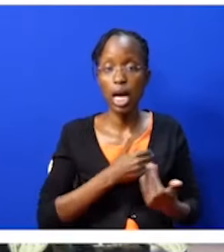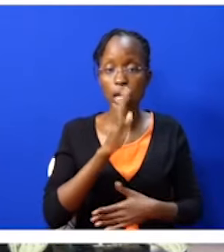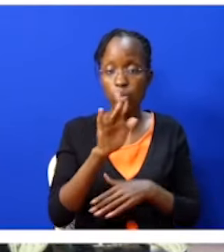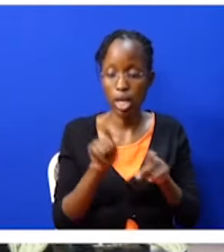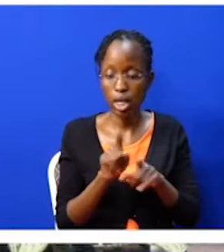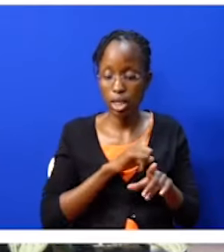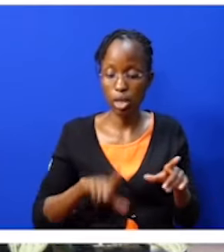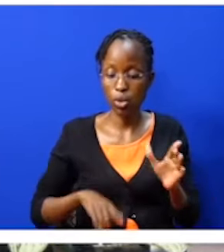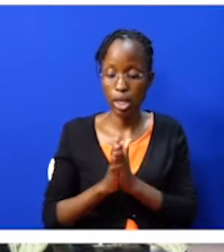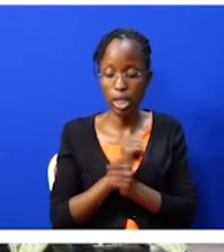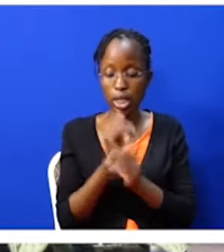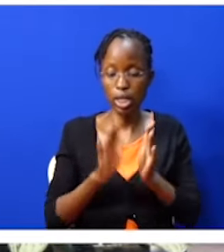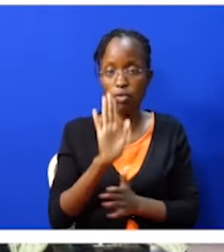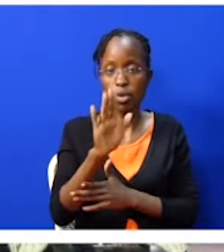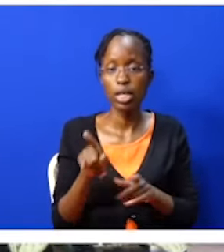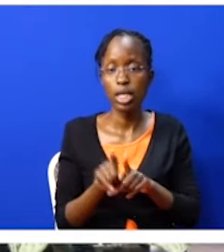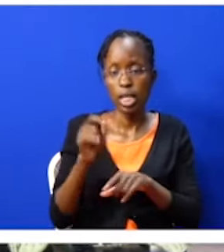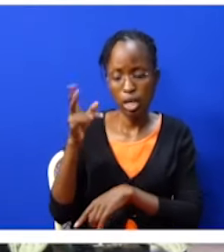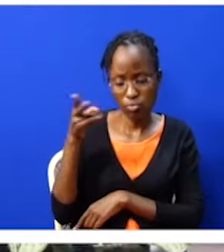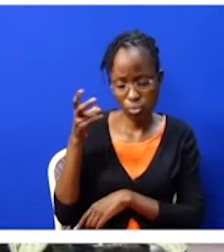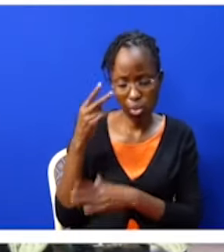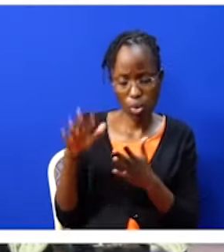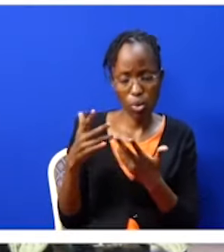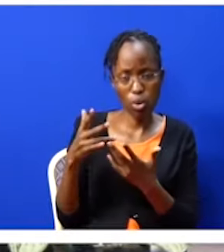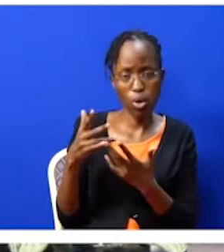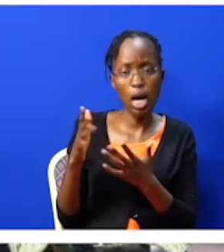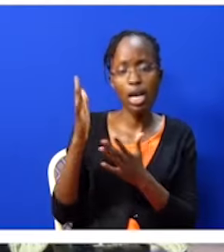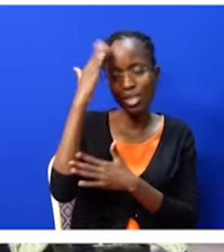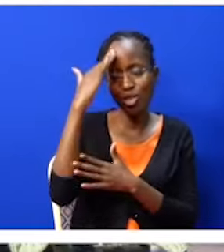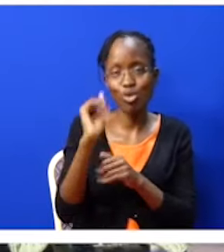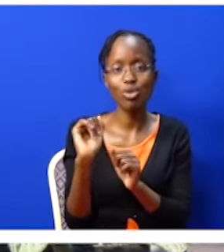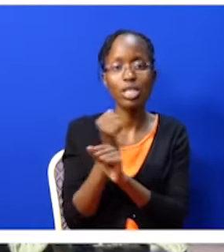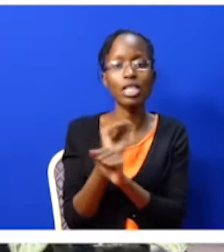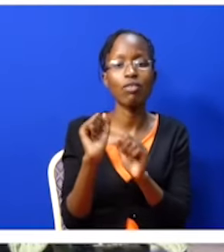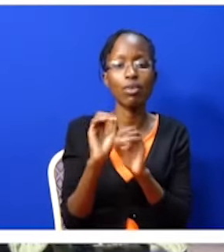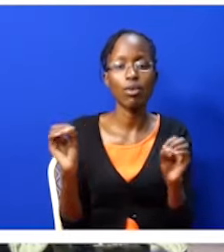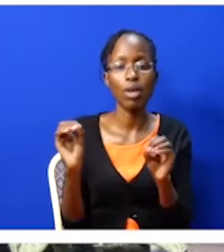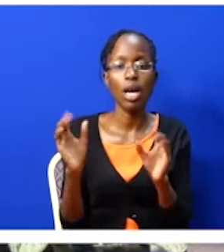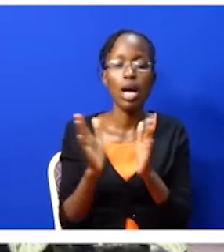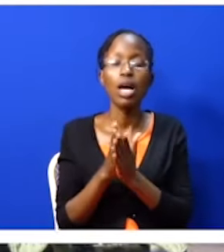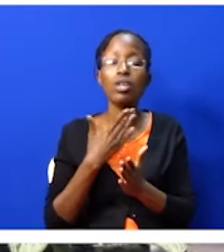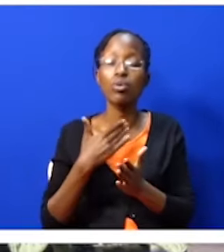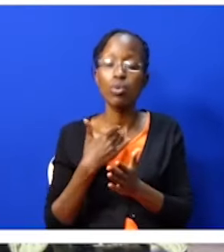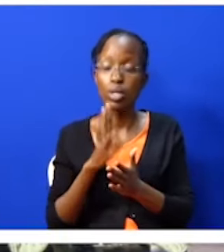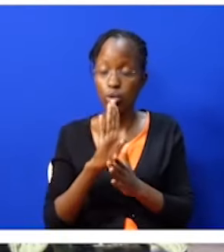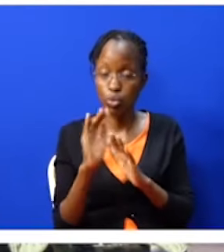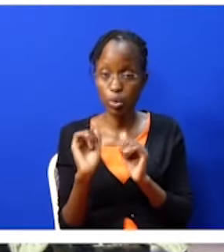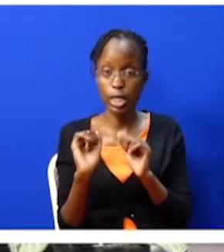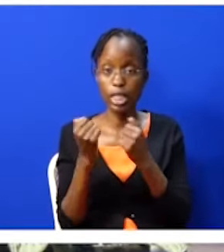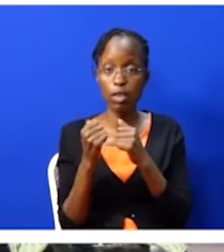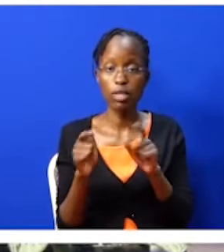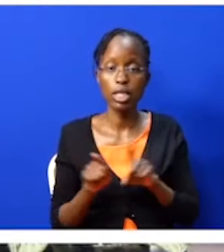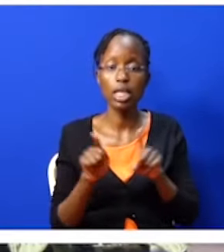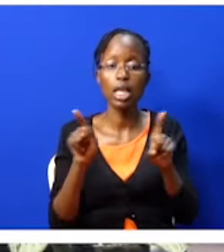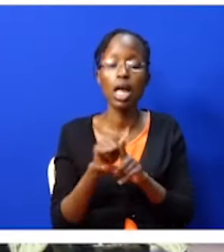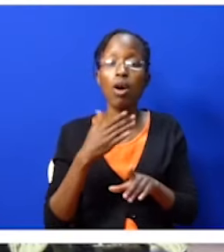your Lord and Savior. Now, if you're listening or watching, and you know that you're not a Christian and you desire to be saved, I